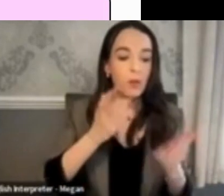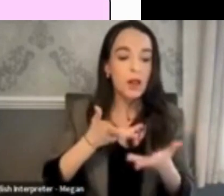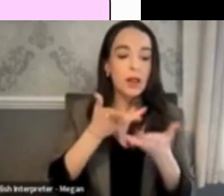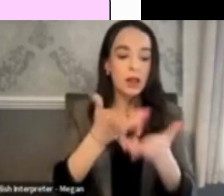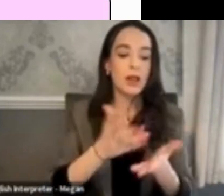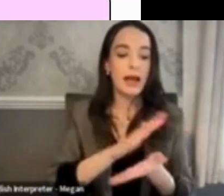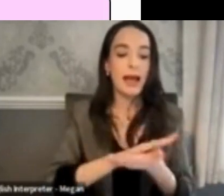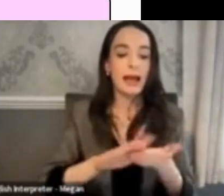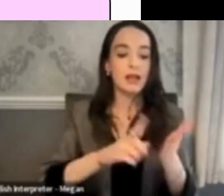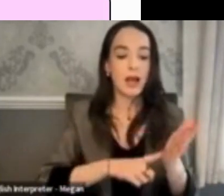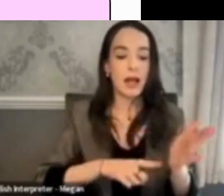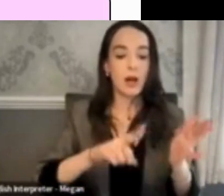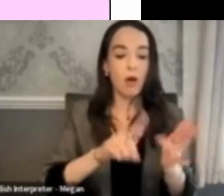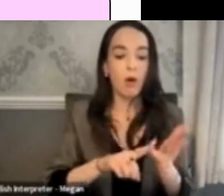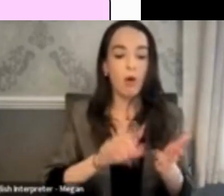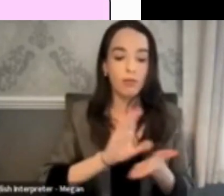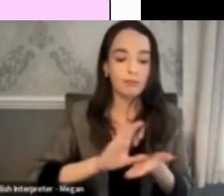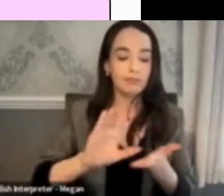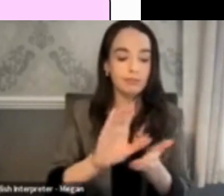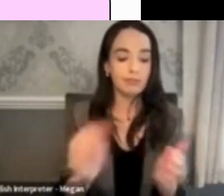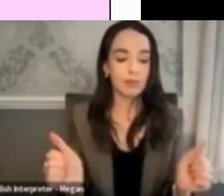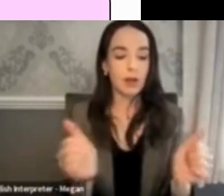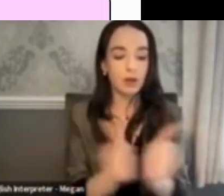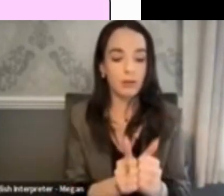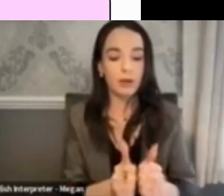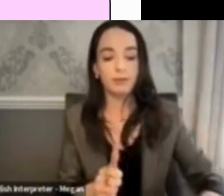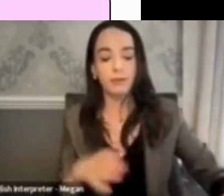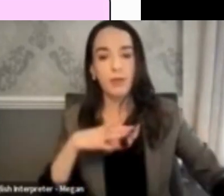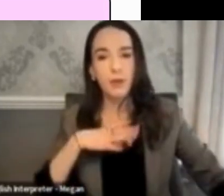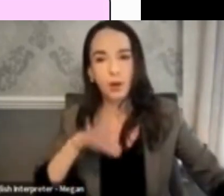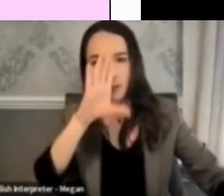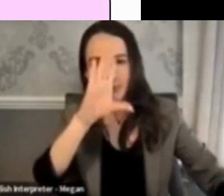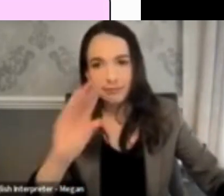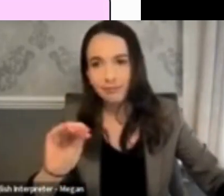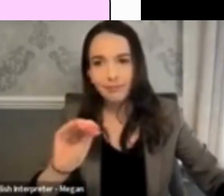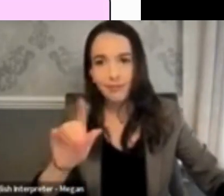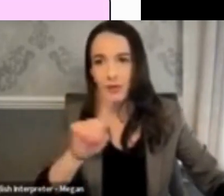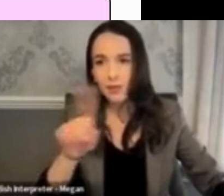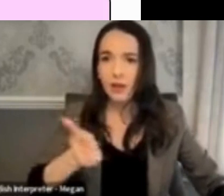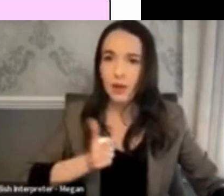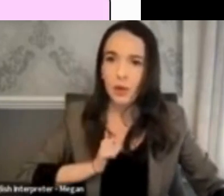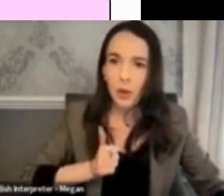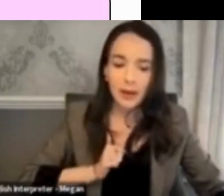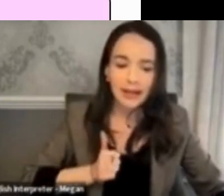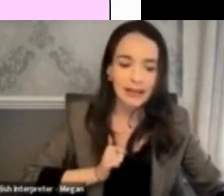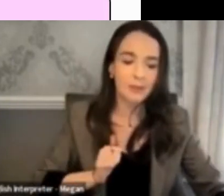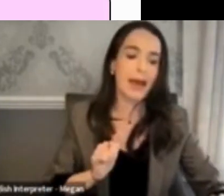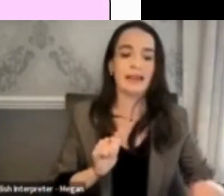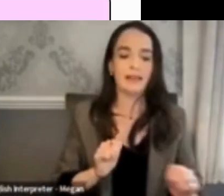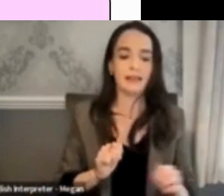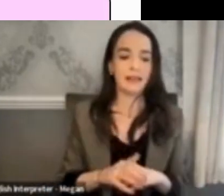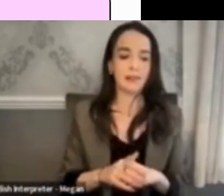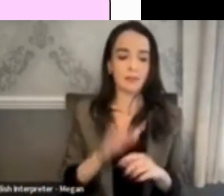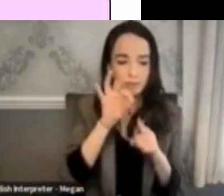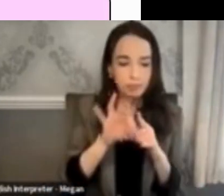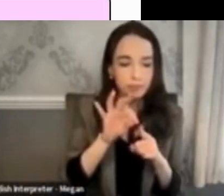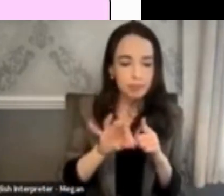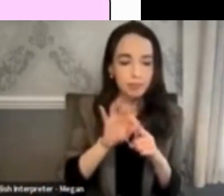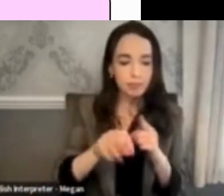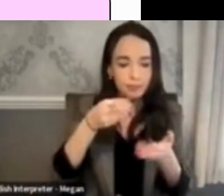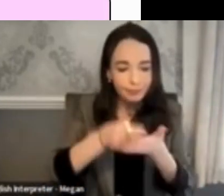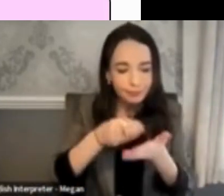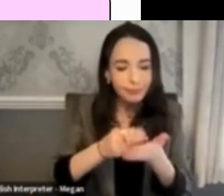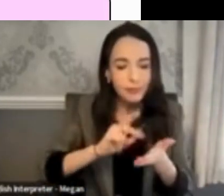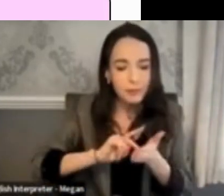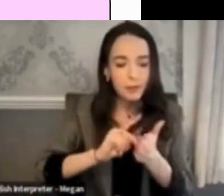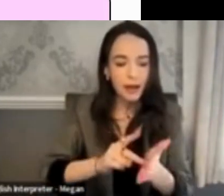detailed purchasing plans for the whole funding period at conditional offer stage. What we want to understand then is your approach and